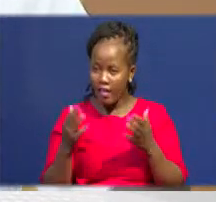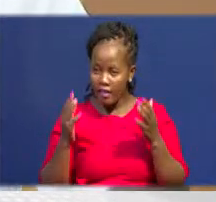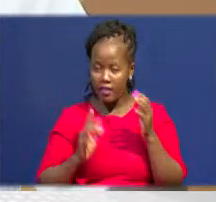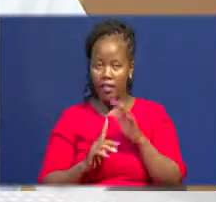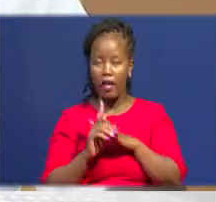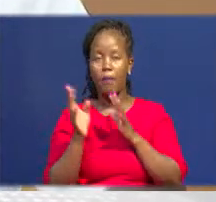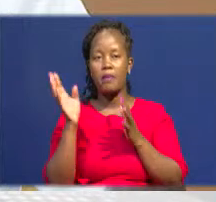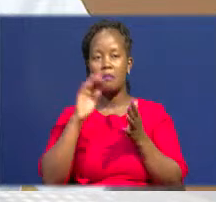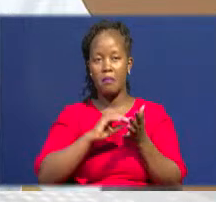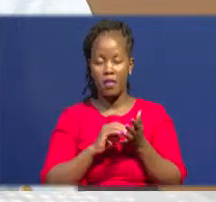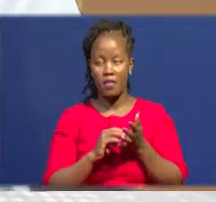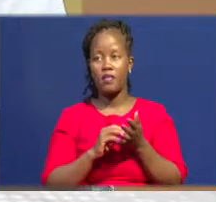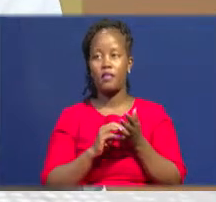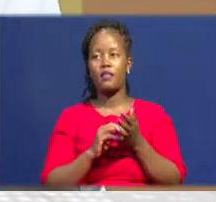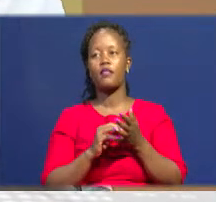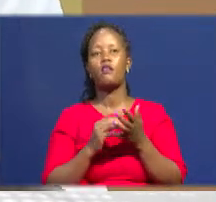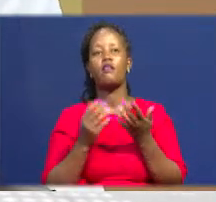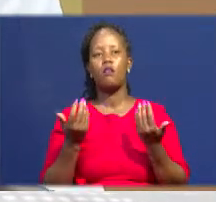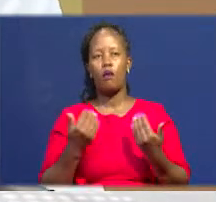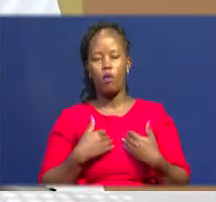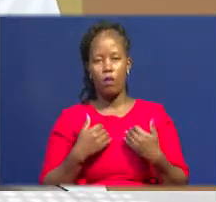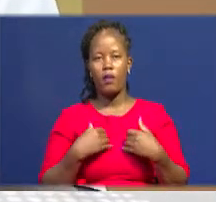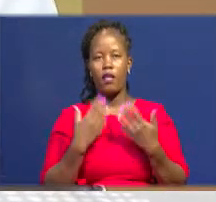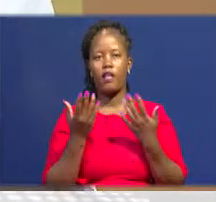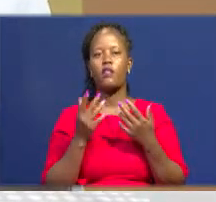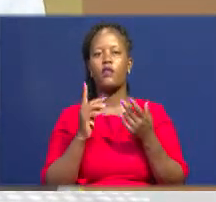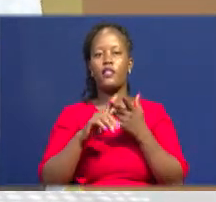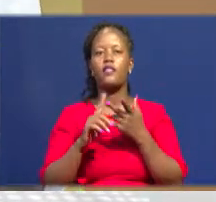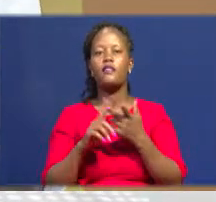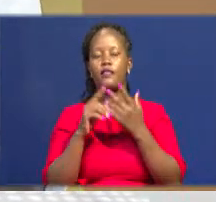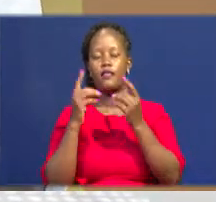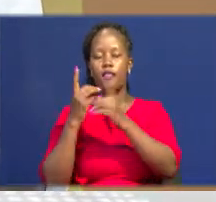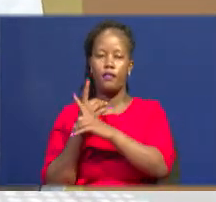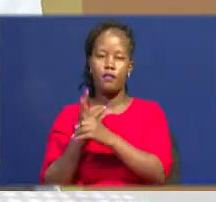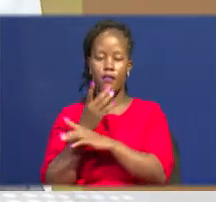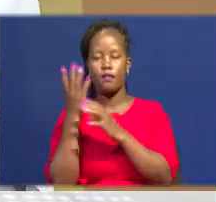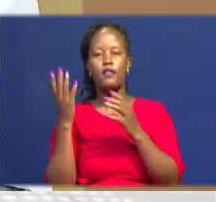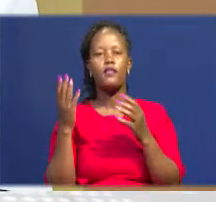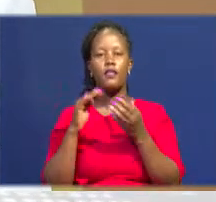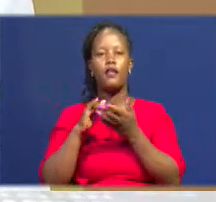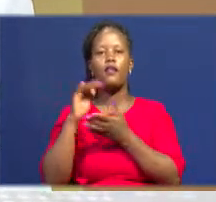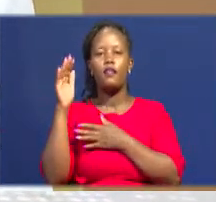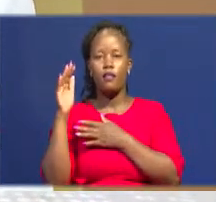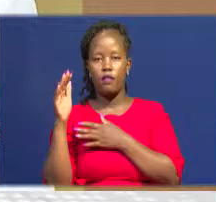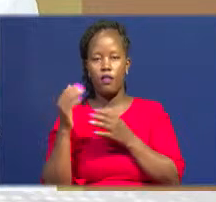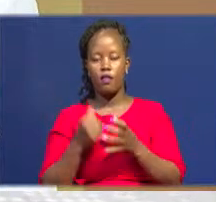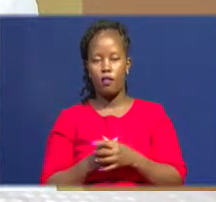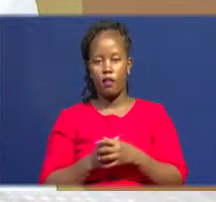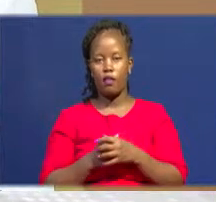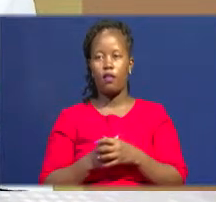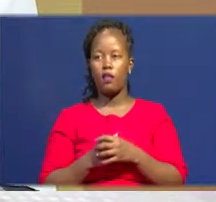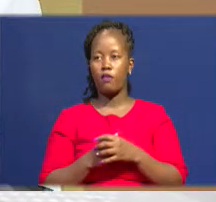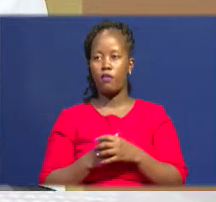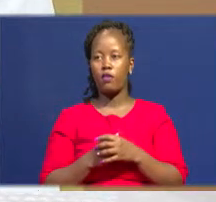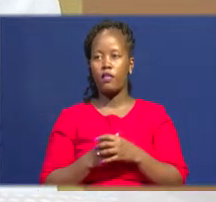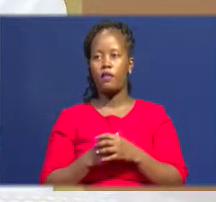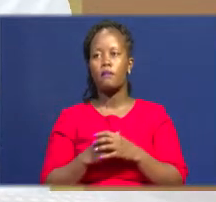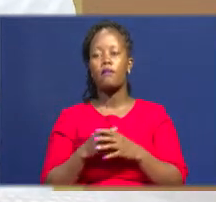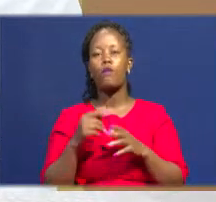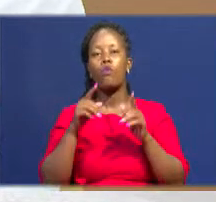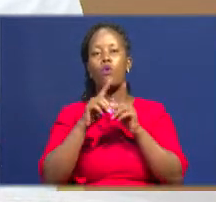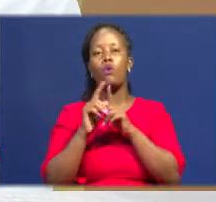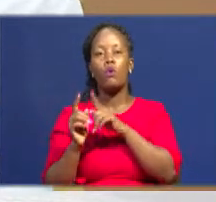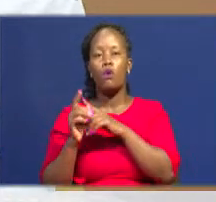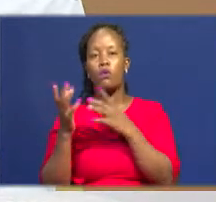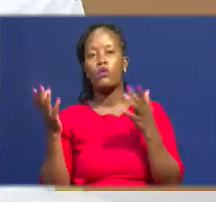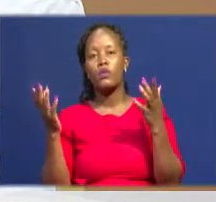chiefs. Now, they cannot leave the position because the moment they leave the position, they have abandoned the gun. Mm-hmm. Now, what happens is